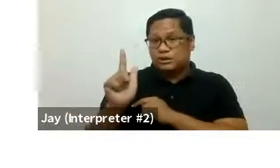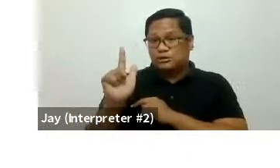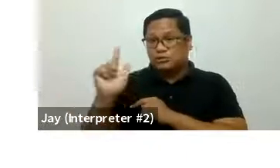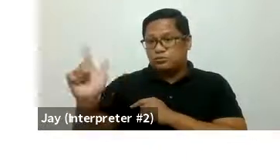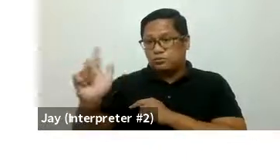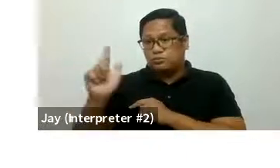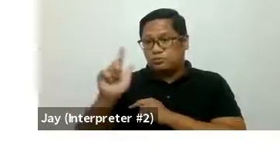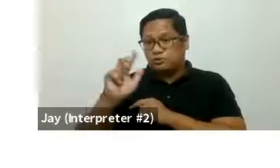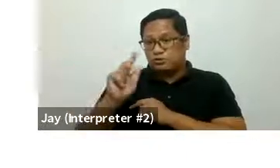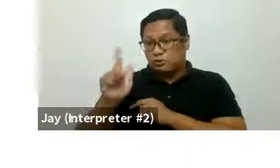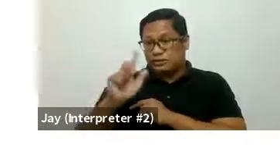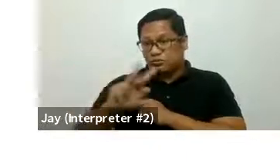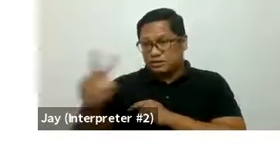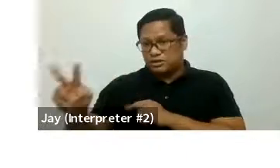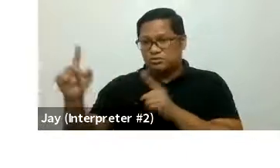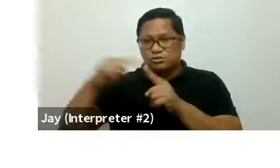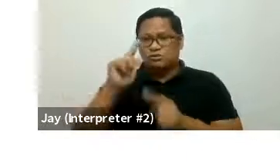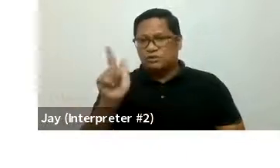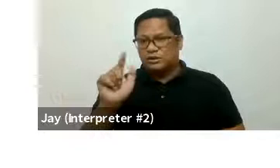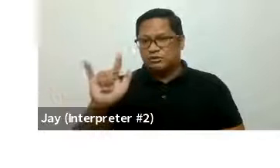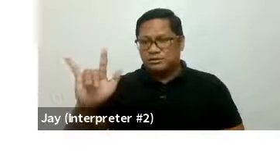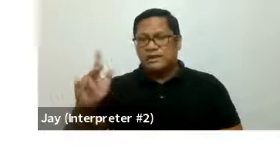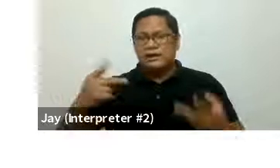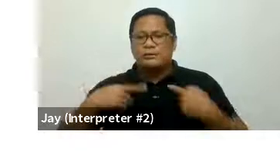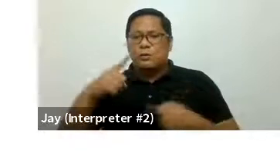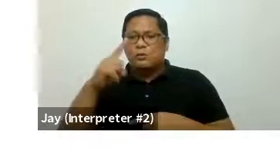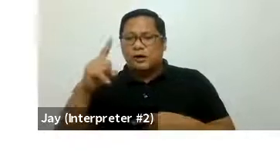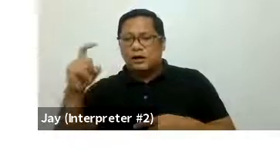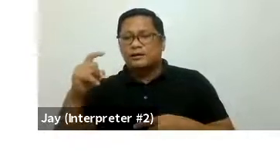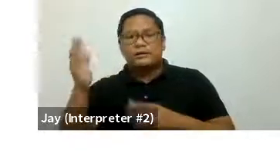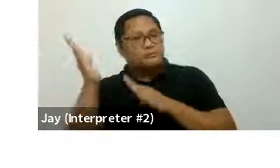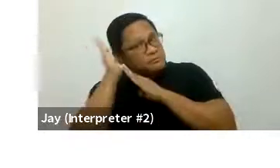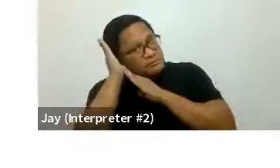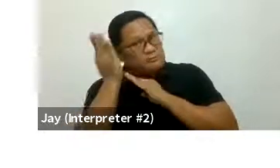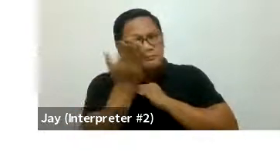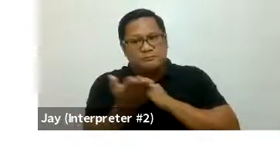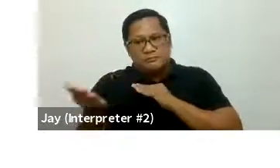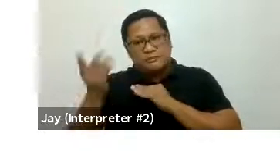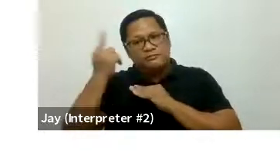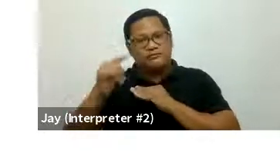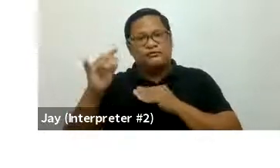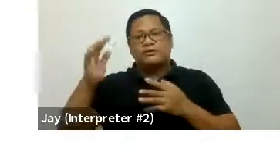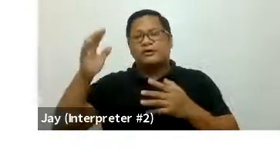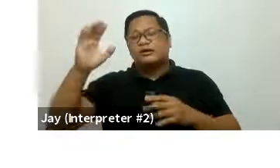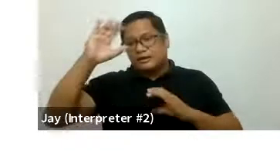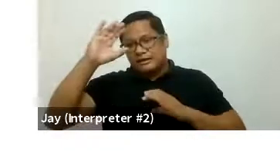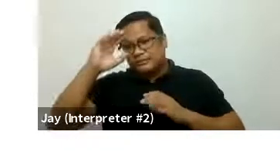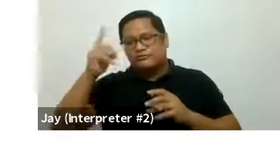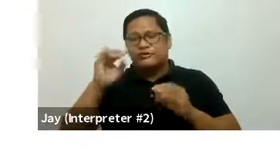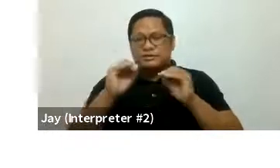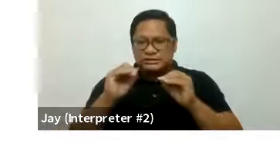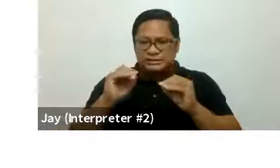is the establishment of a 100-bed or 50-bed hospital for rare cancers with teaching and training